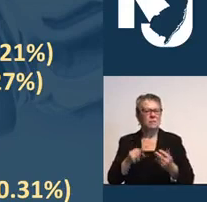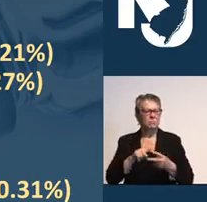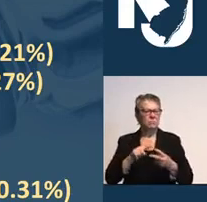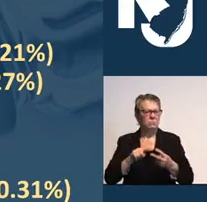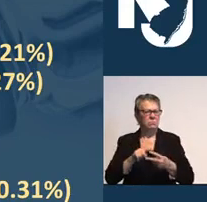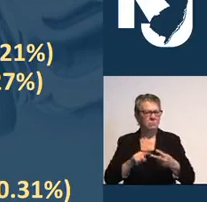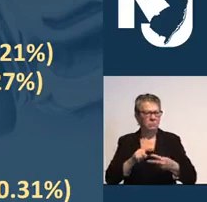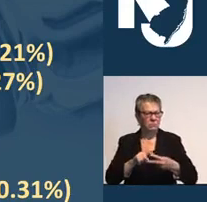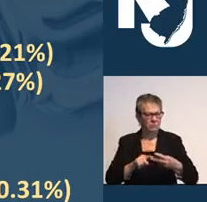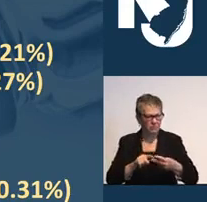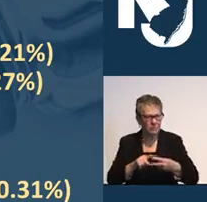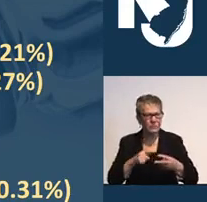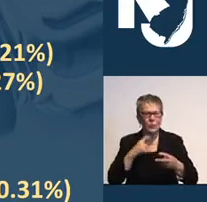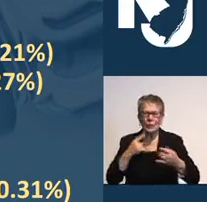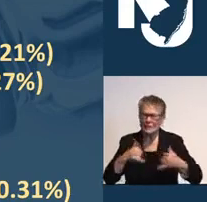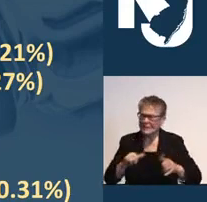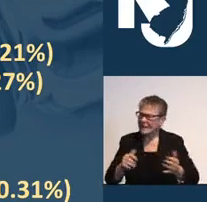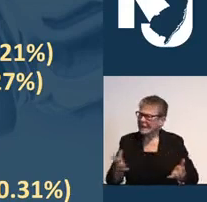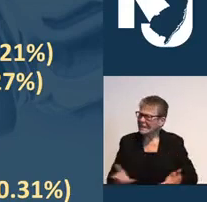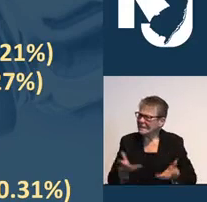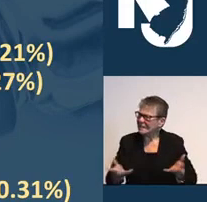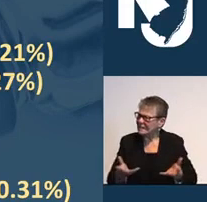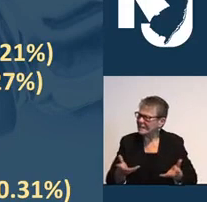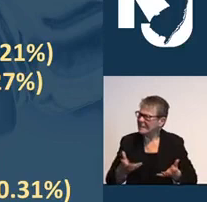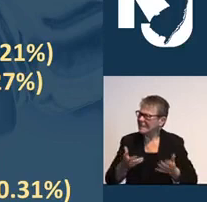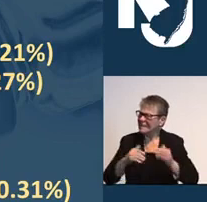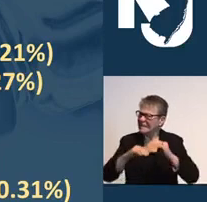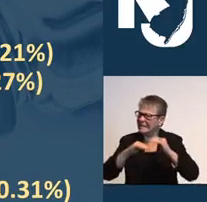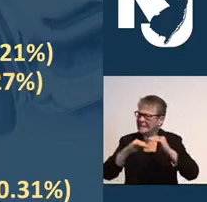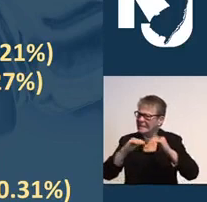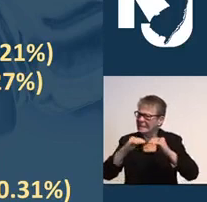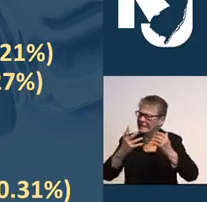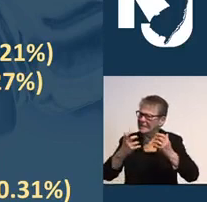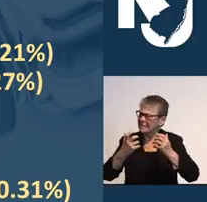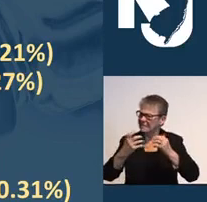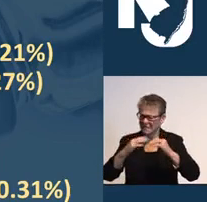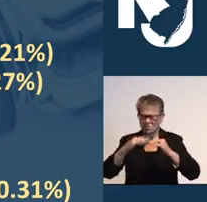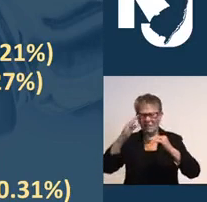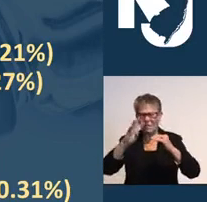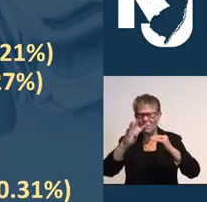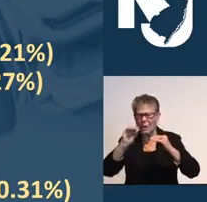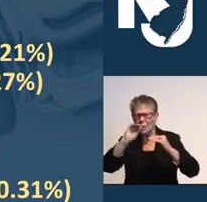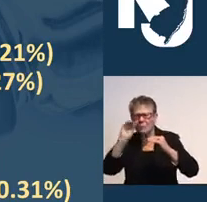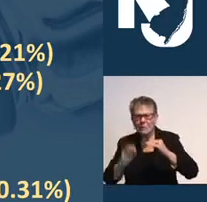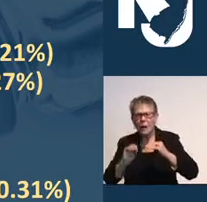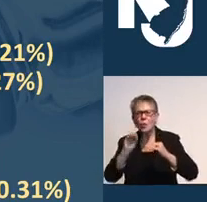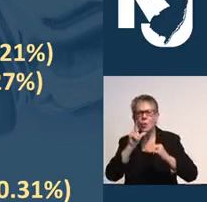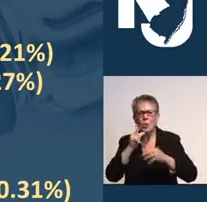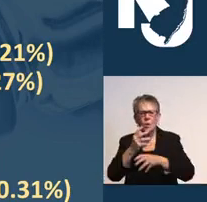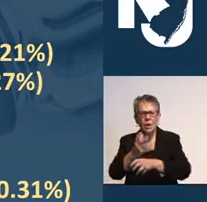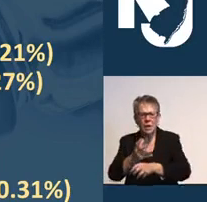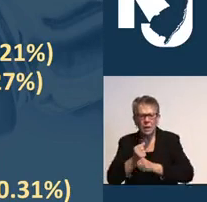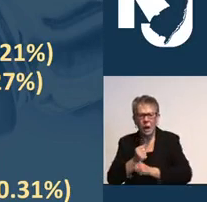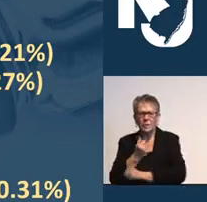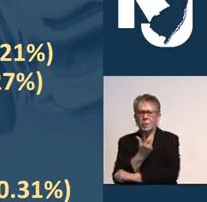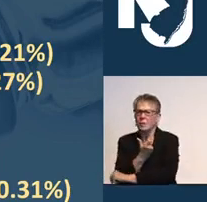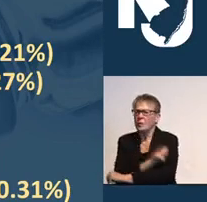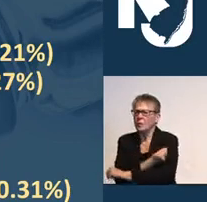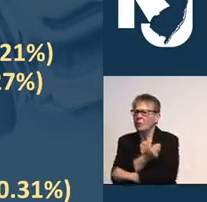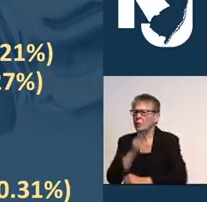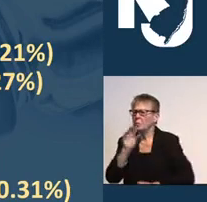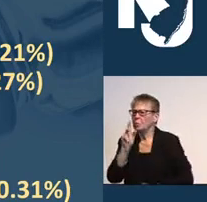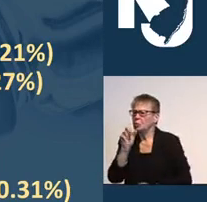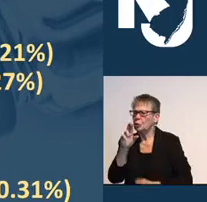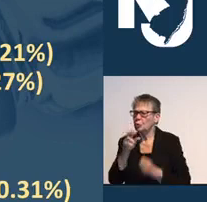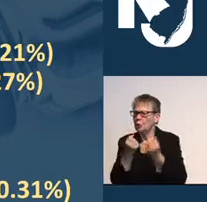only 40, just over, as you can see, just over 40% uptake among everyone who is eligible at this time.